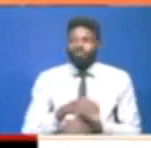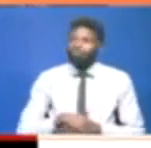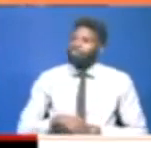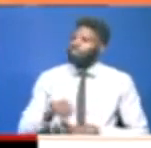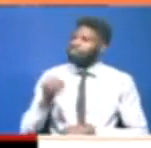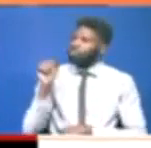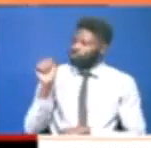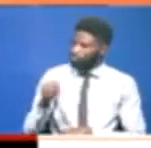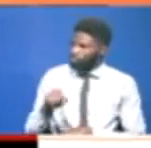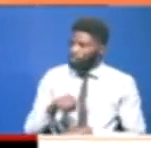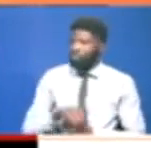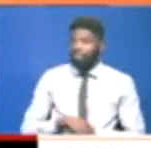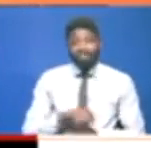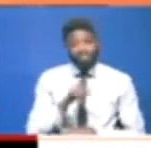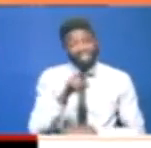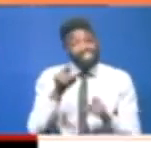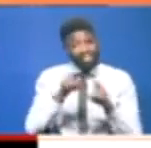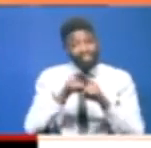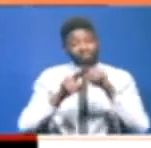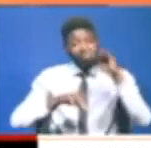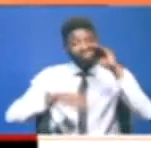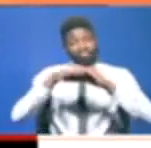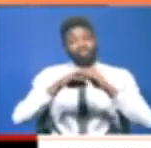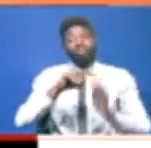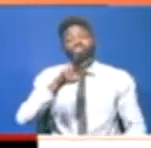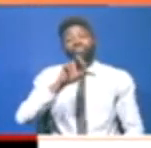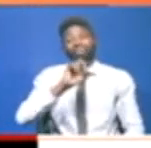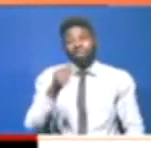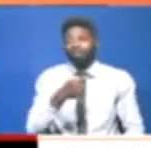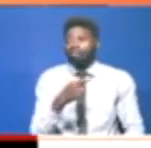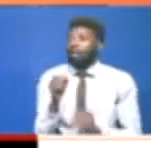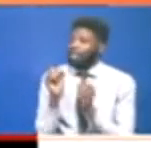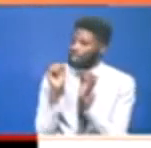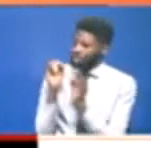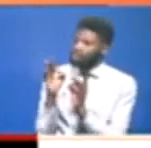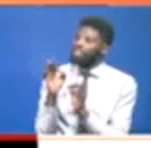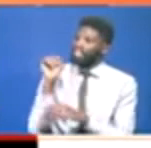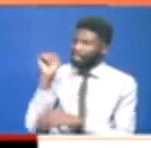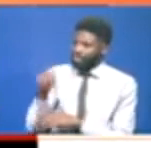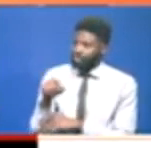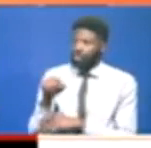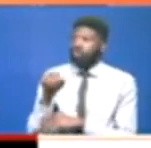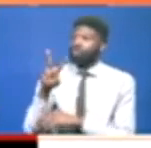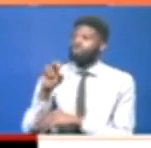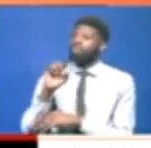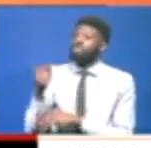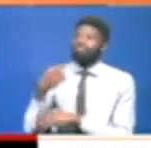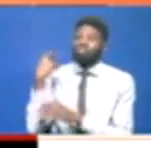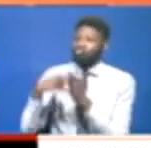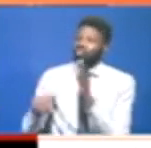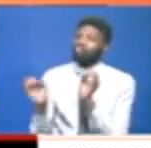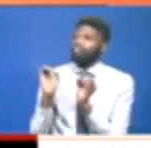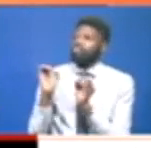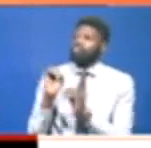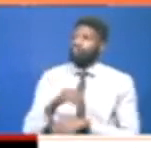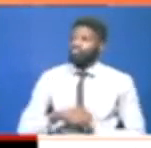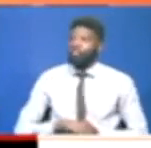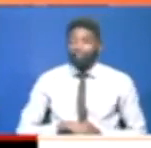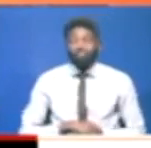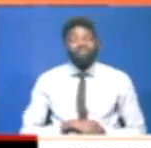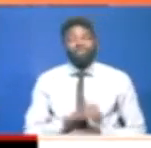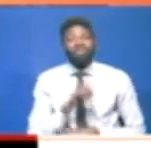And this is up to 20,000 shillings. No, 20,000 now if you are, yes, it's not taxed. It's not taxed, yes. Yes. So in that case,